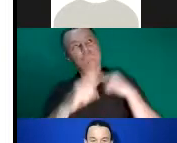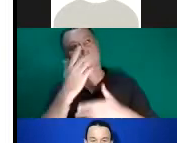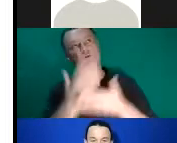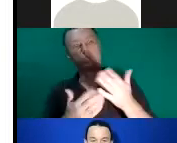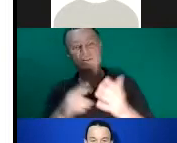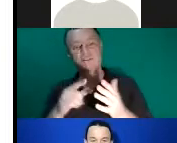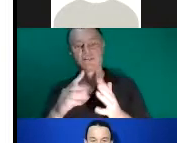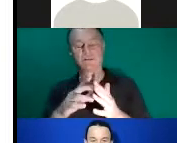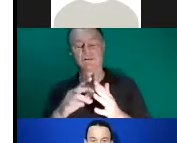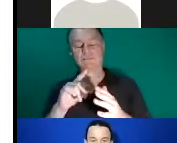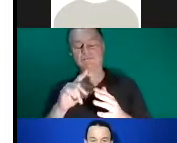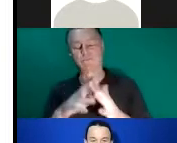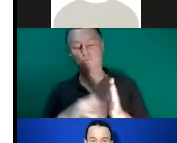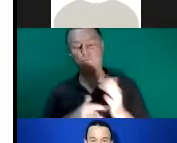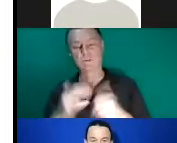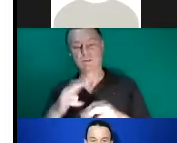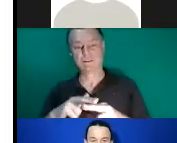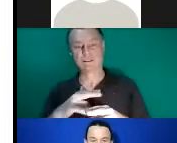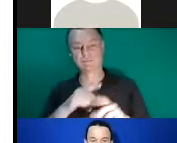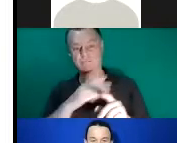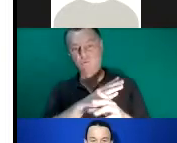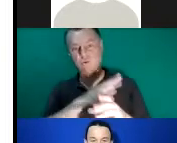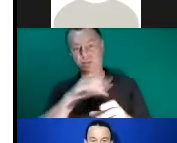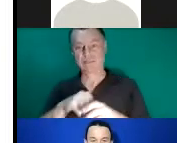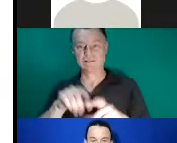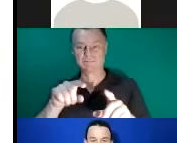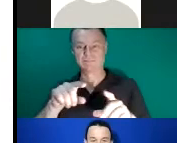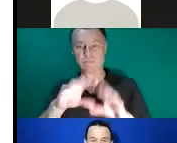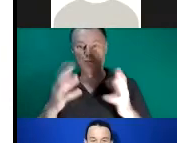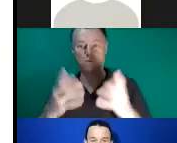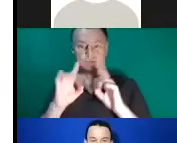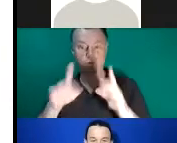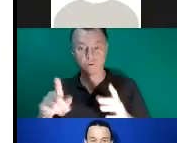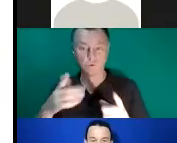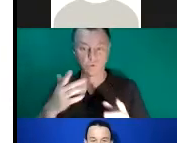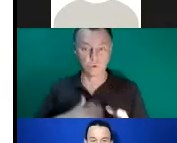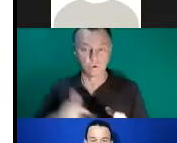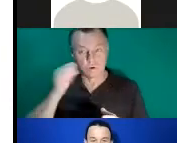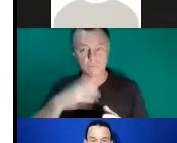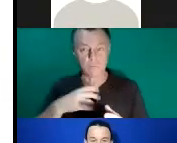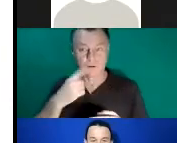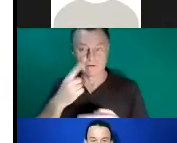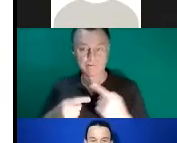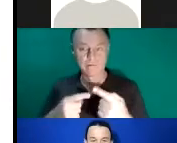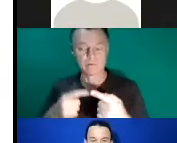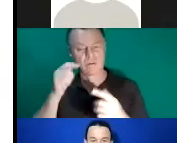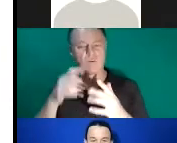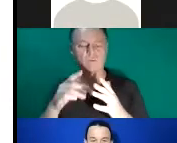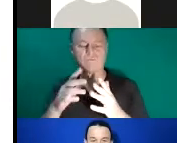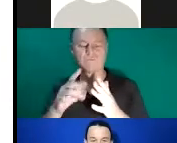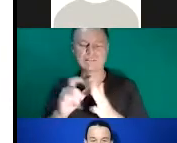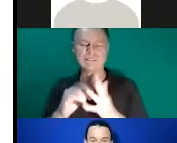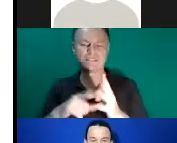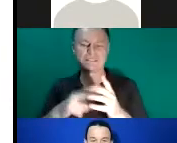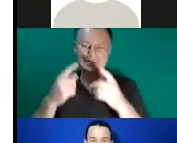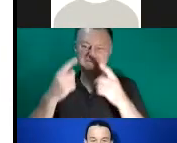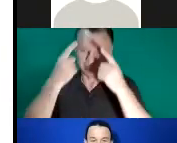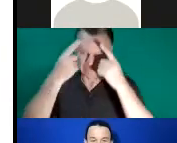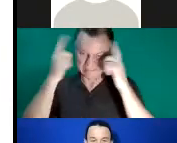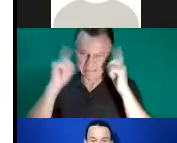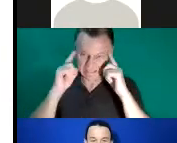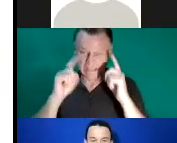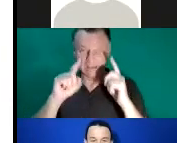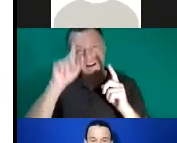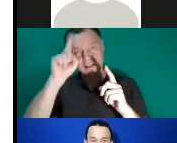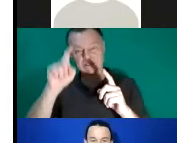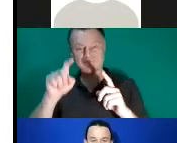fair. If you're looking for more information on this fascinating event, then I highly recommend The Devil